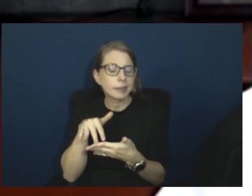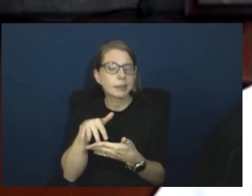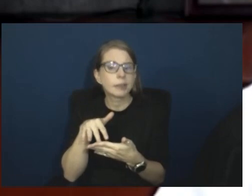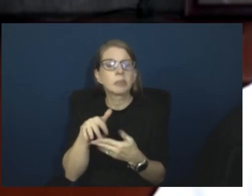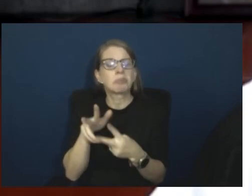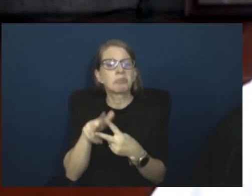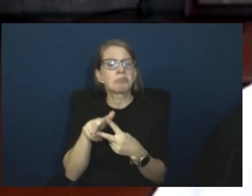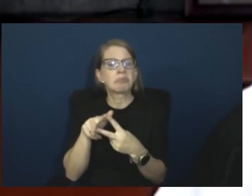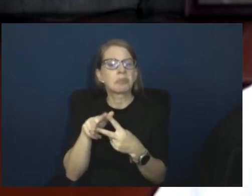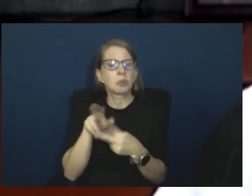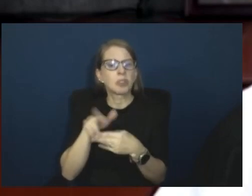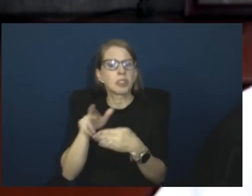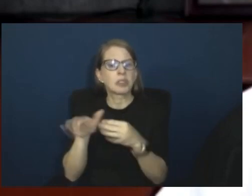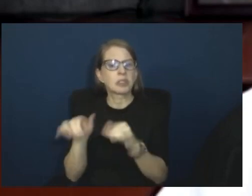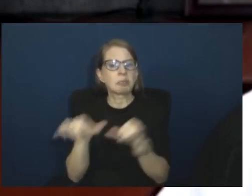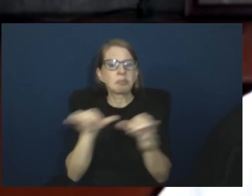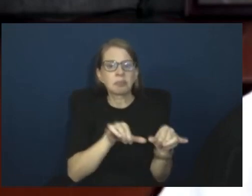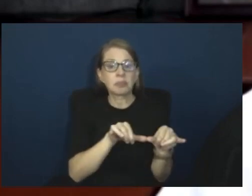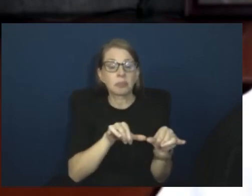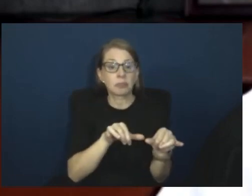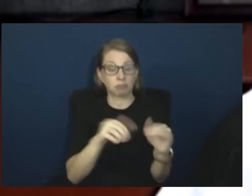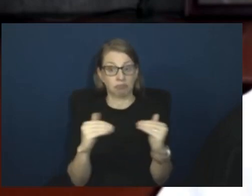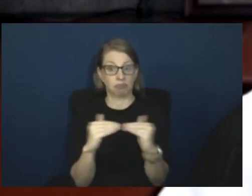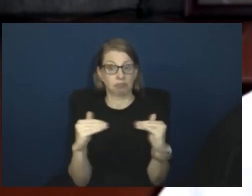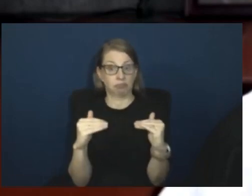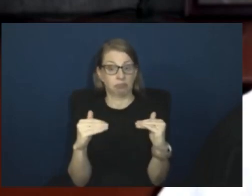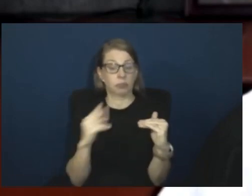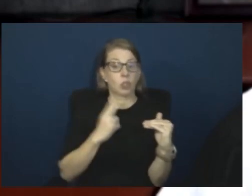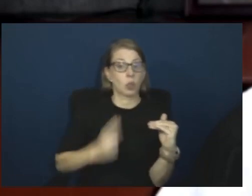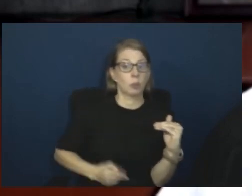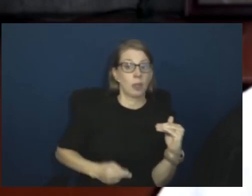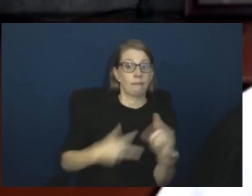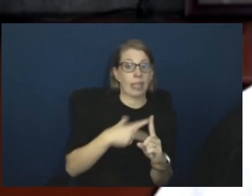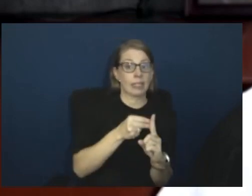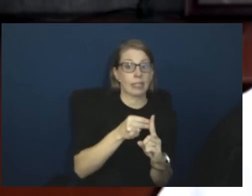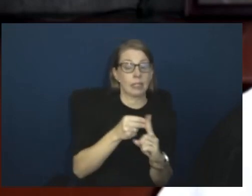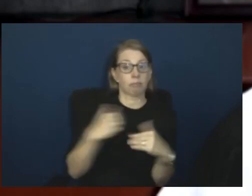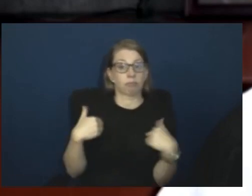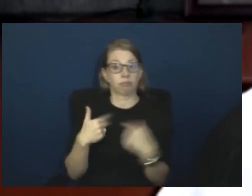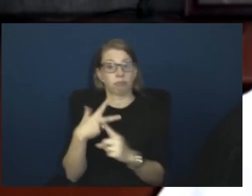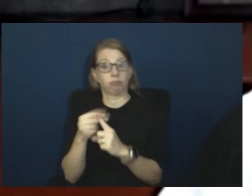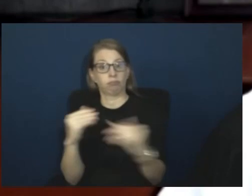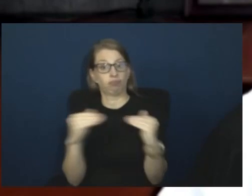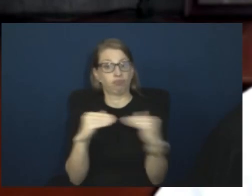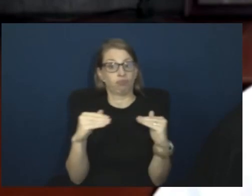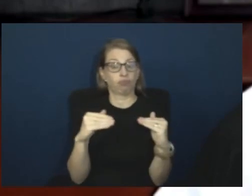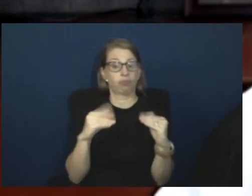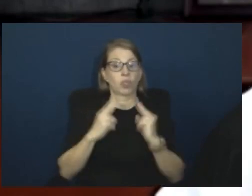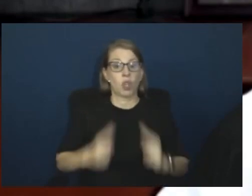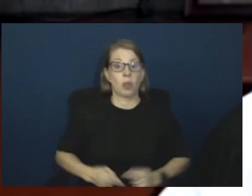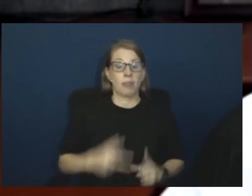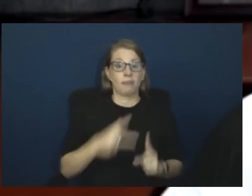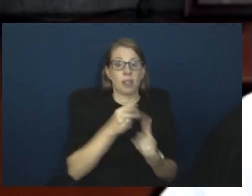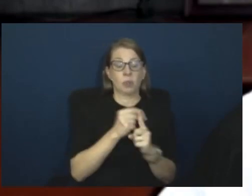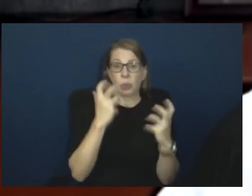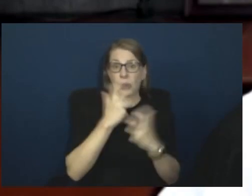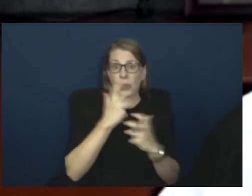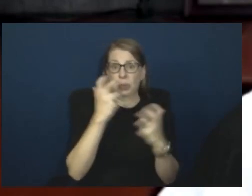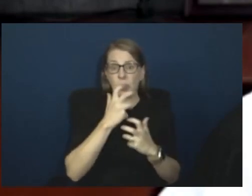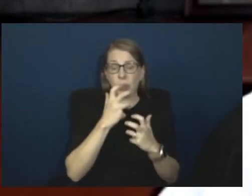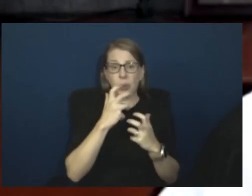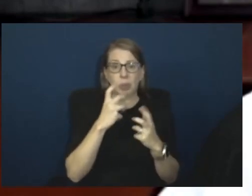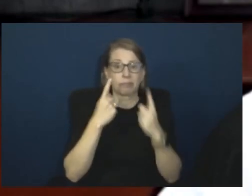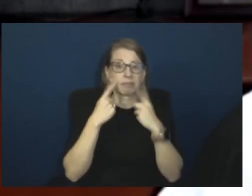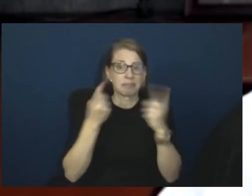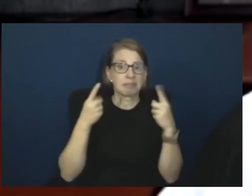be as good as the human vaccines are. The human vaccines are wonderful. They have incredible